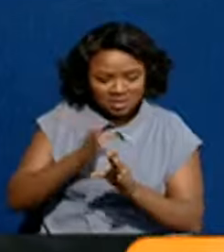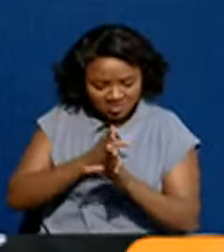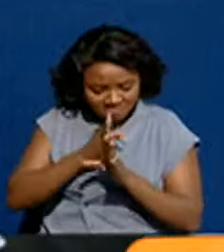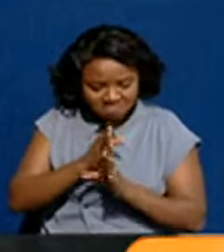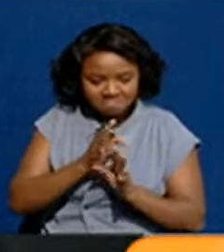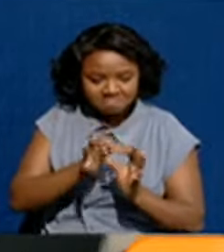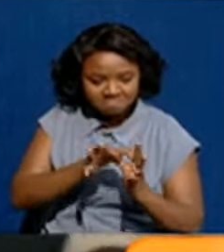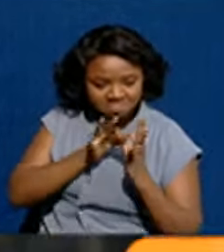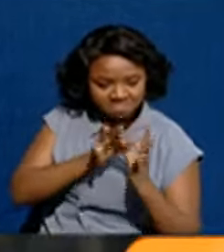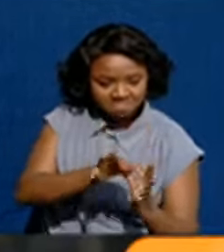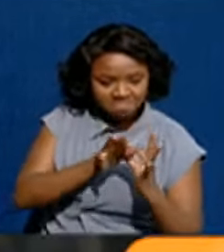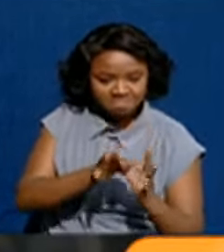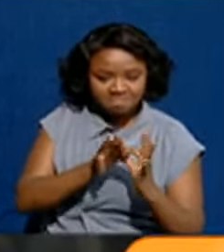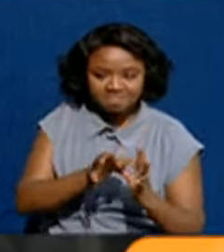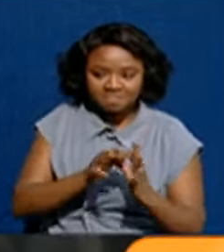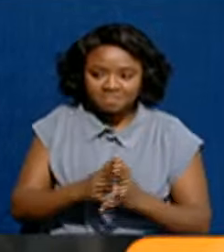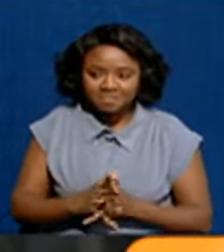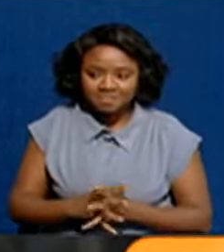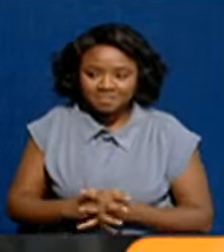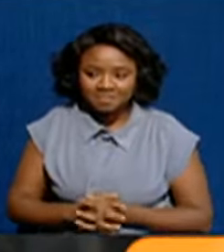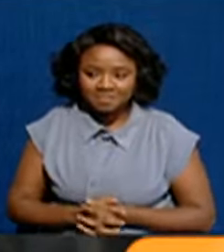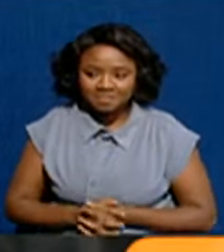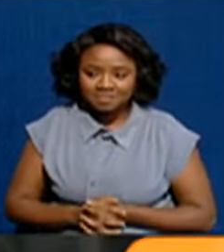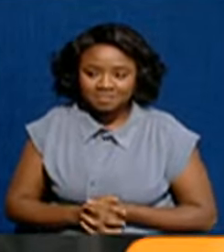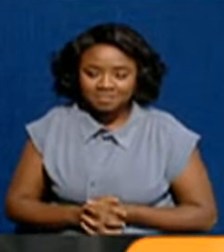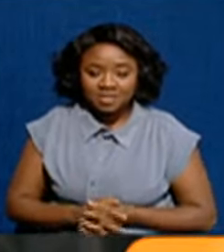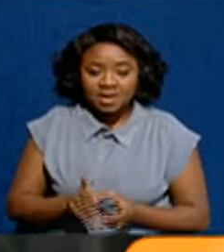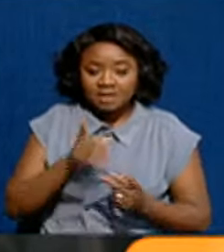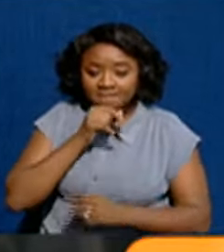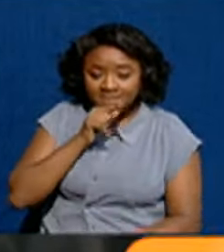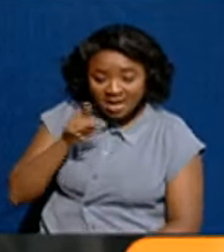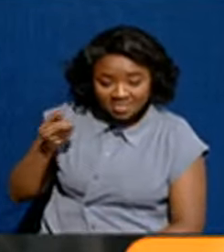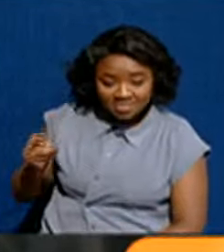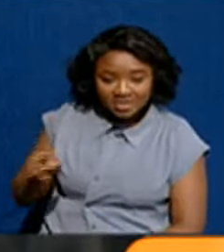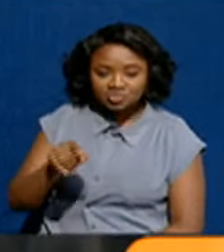royal and committed man. Michael was royalty.